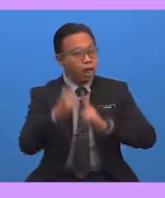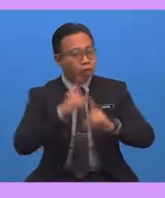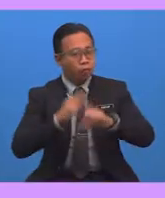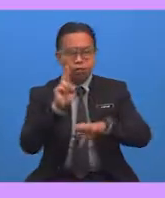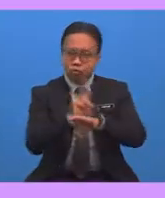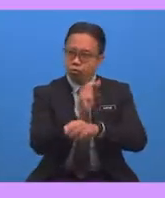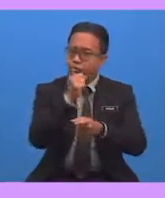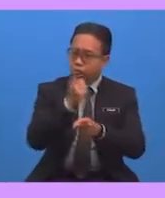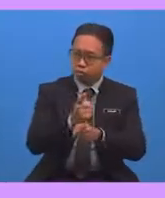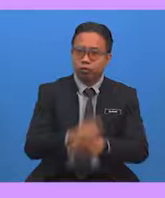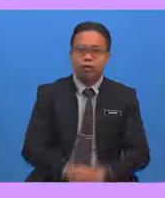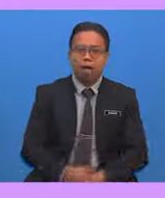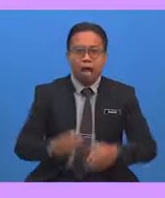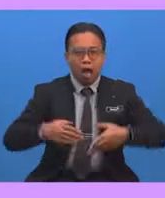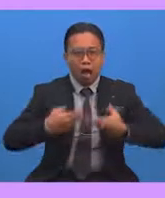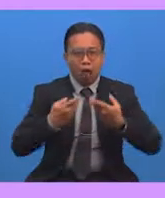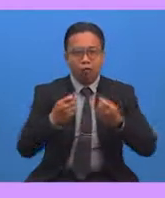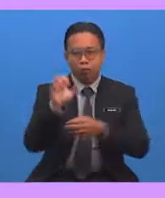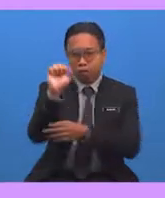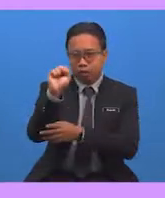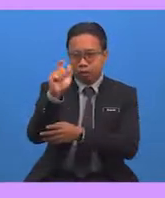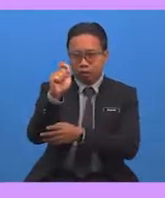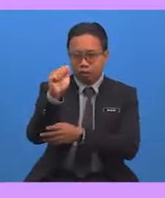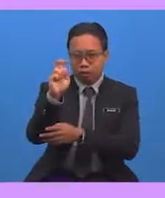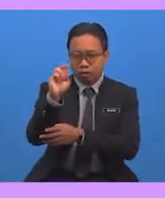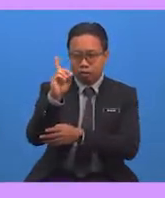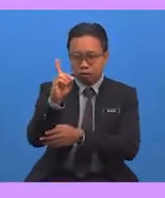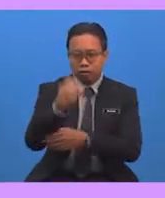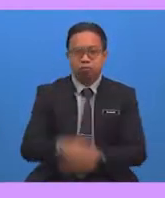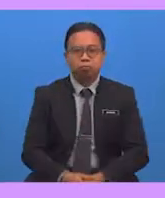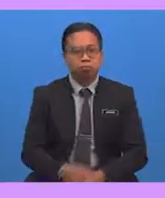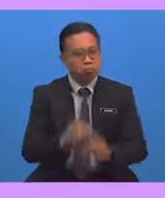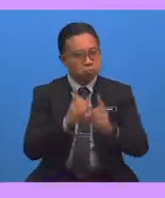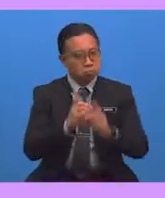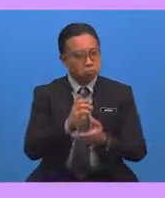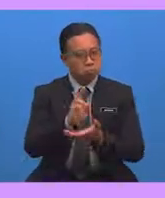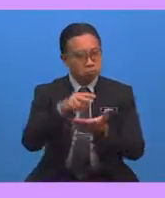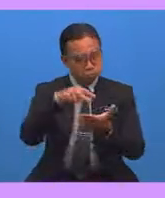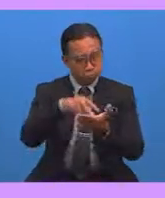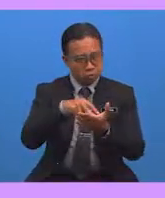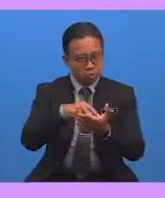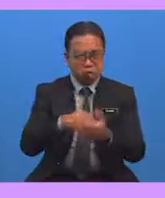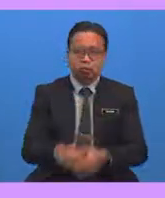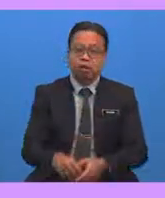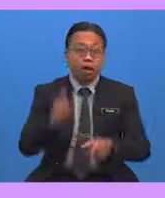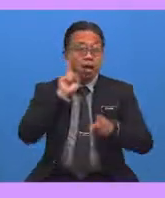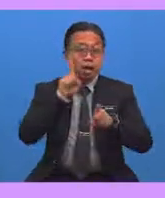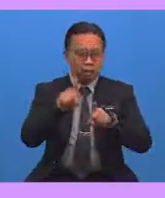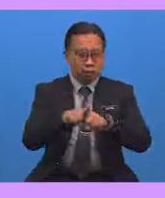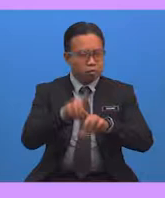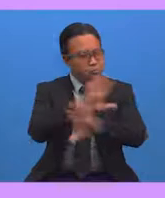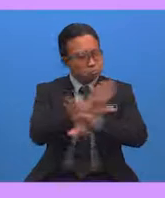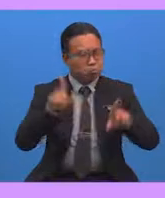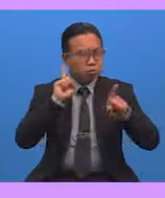used. How to make a stand? You may choose to either agree,